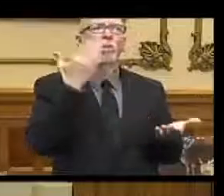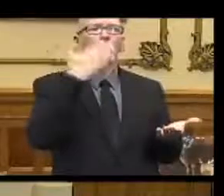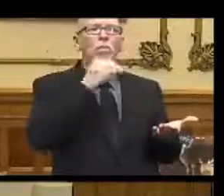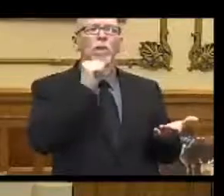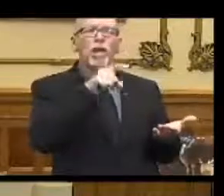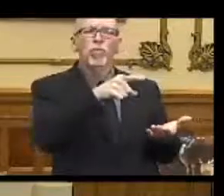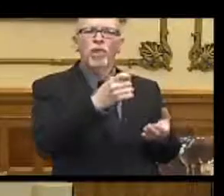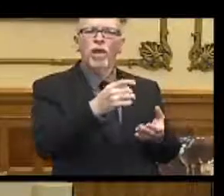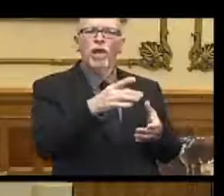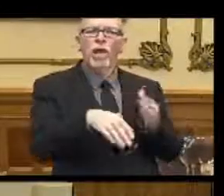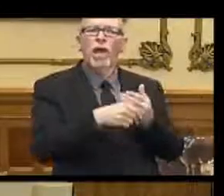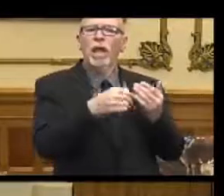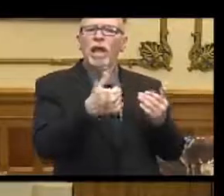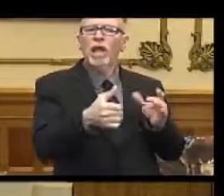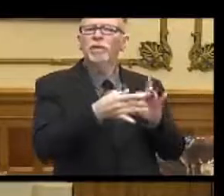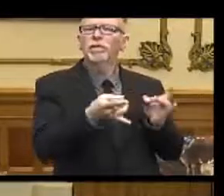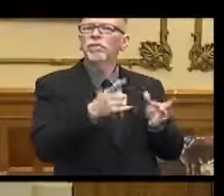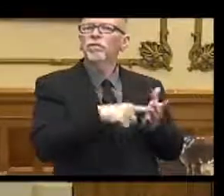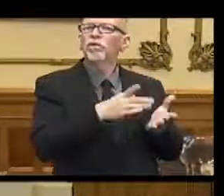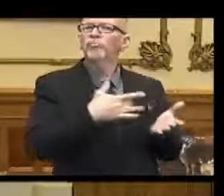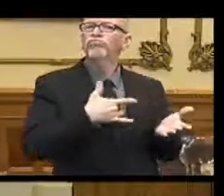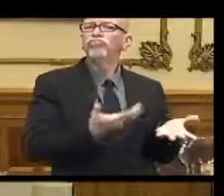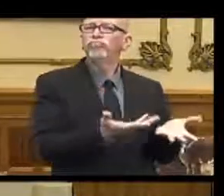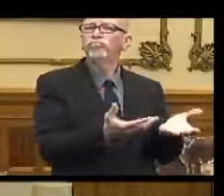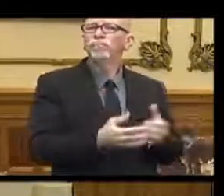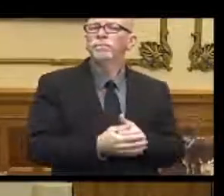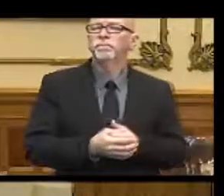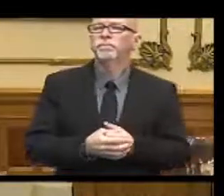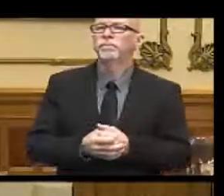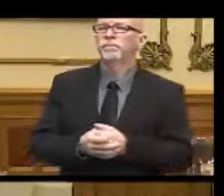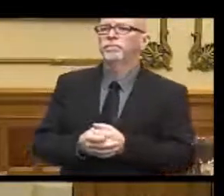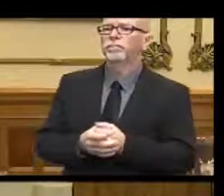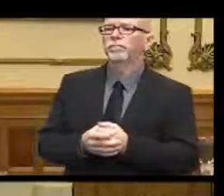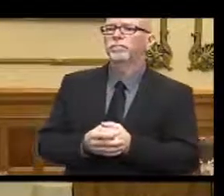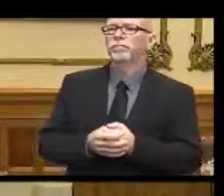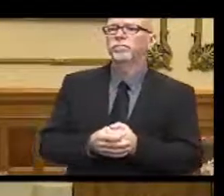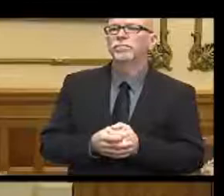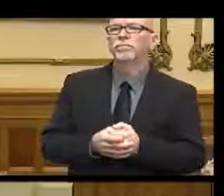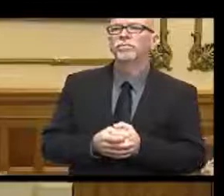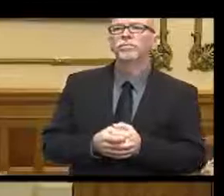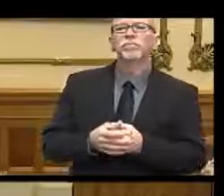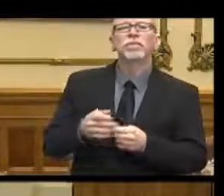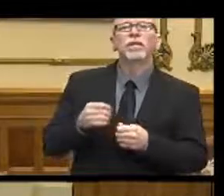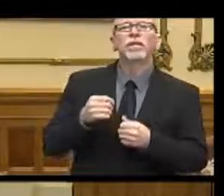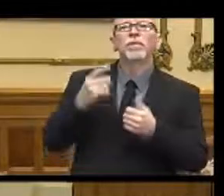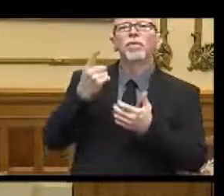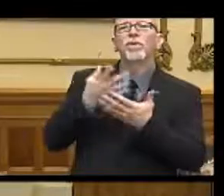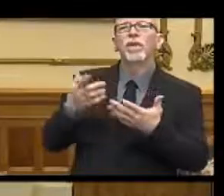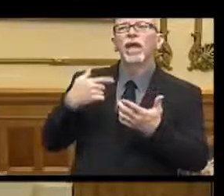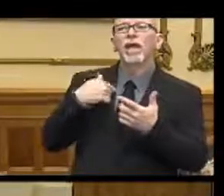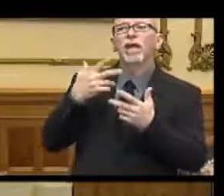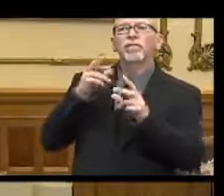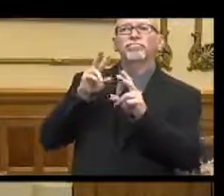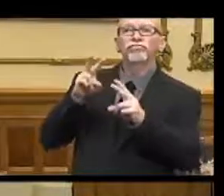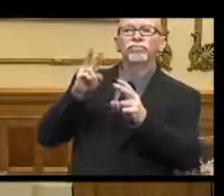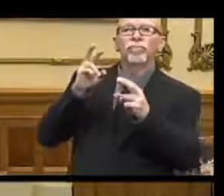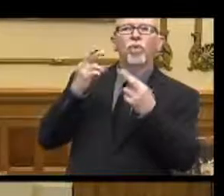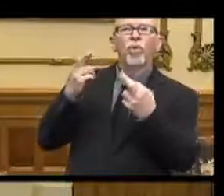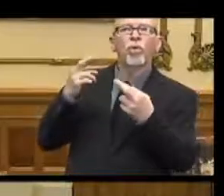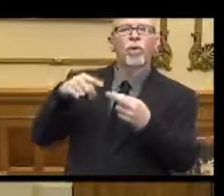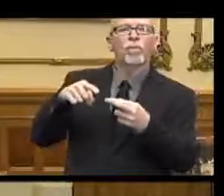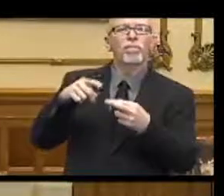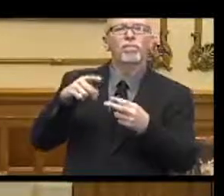want to share today? What's on your heart? I think we just need, one thing we always are kind of hoping for is that, this